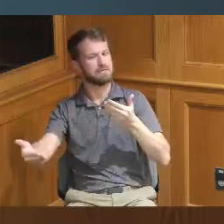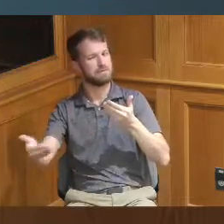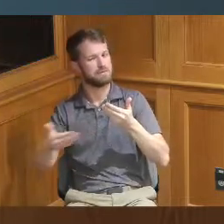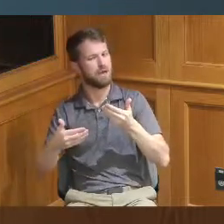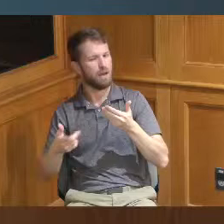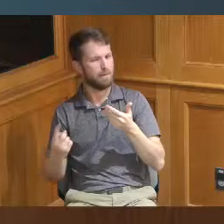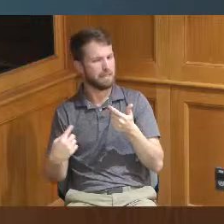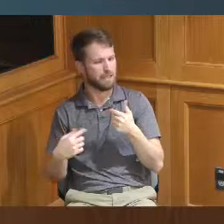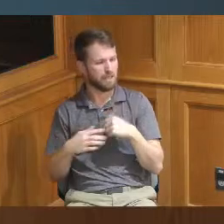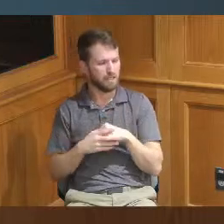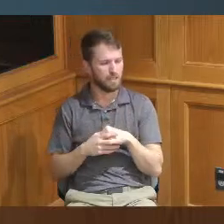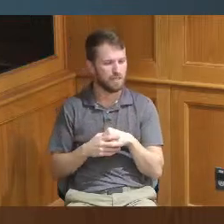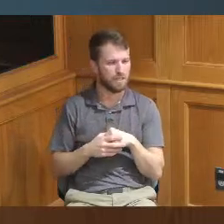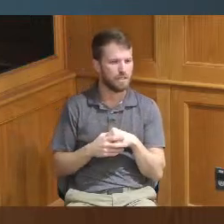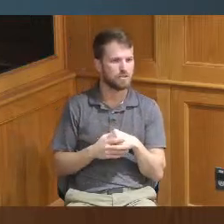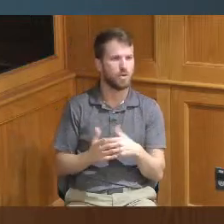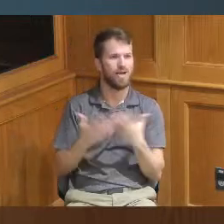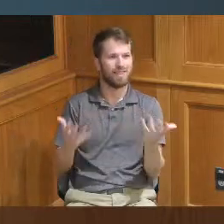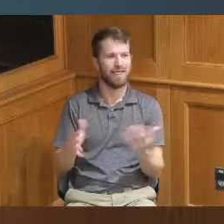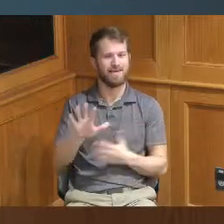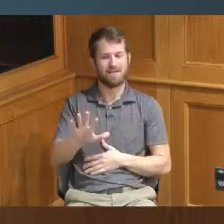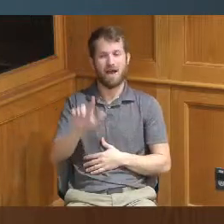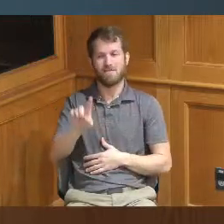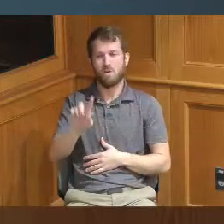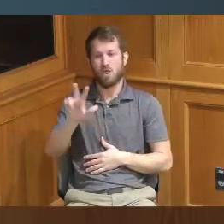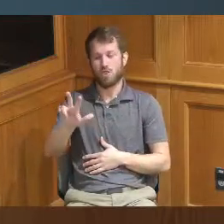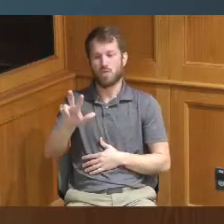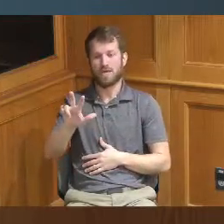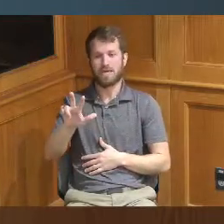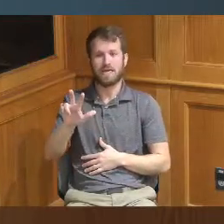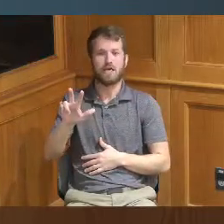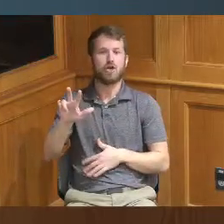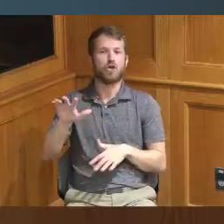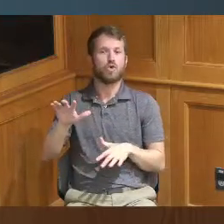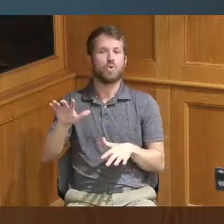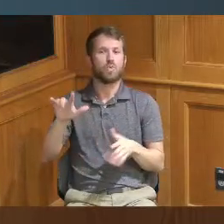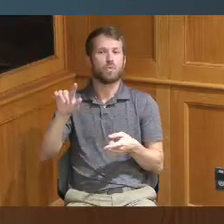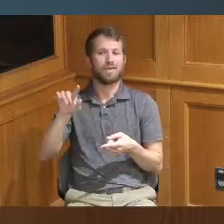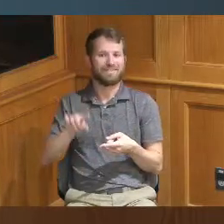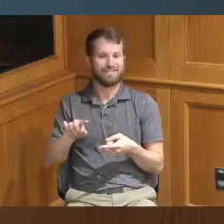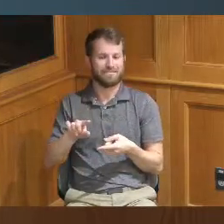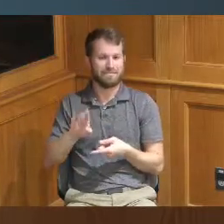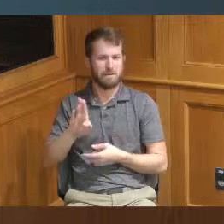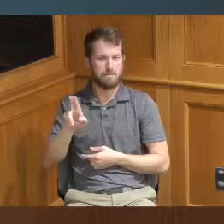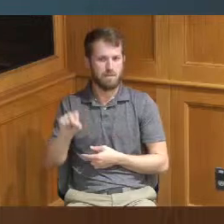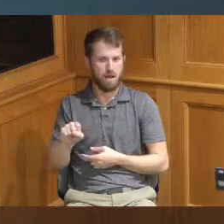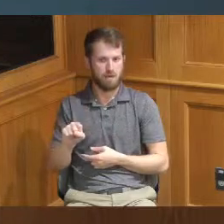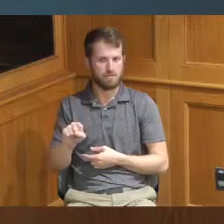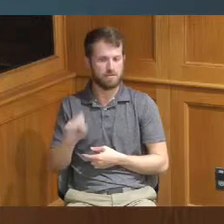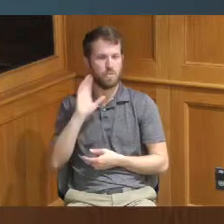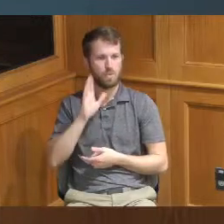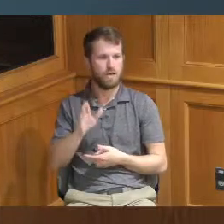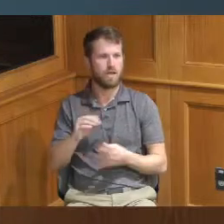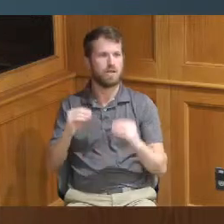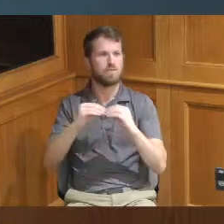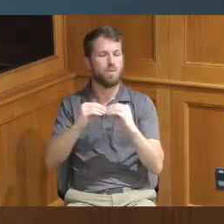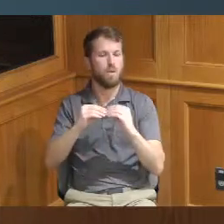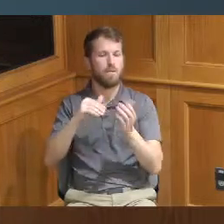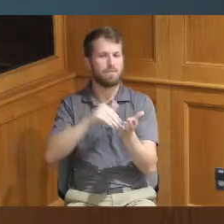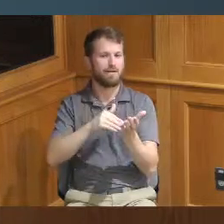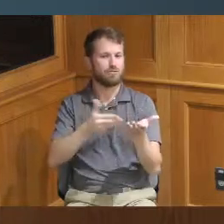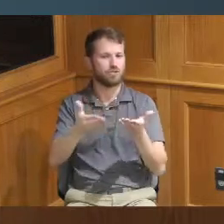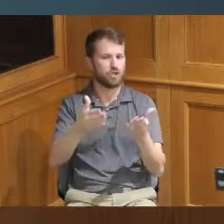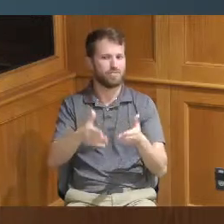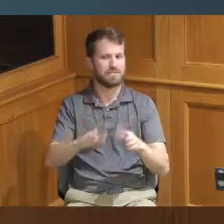we have a lot of things. The 513 relief bus will be expanded to even more medical services to help people, as well